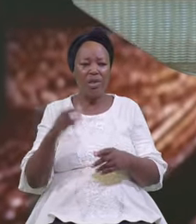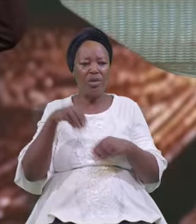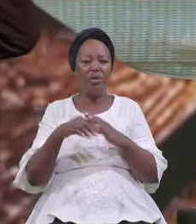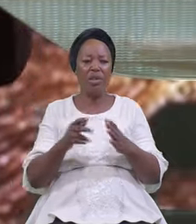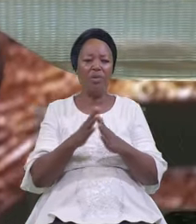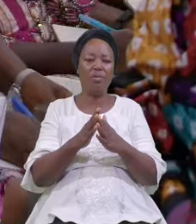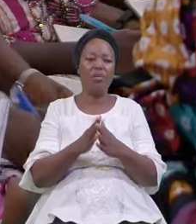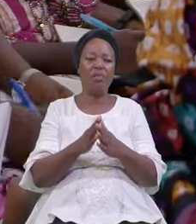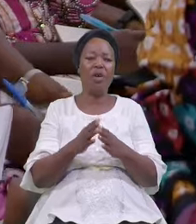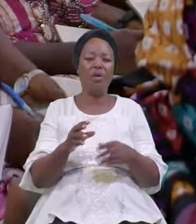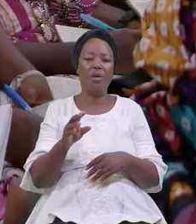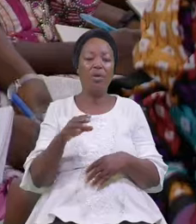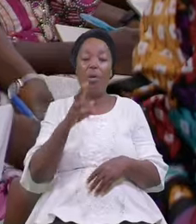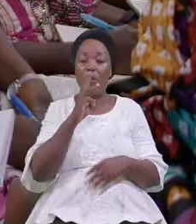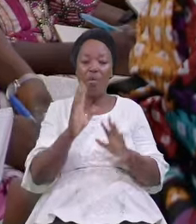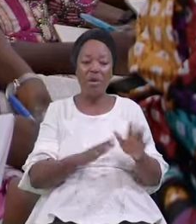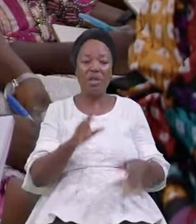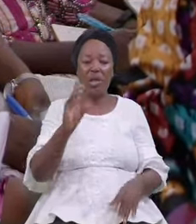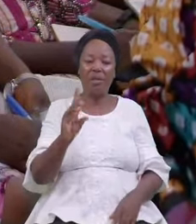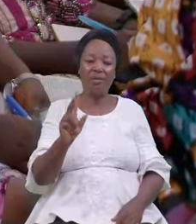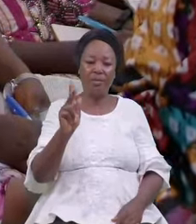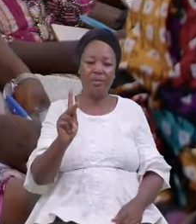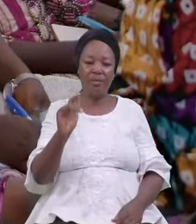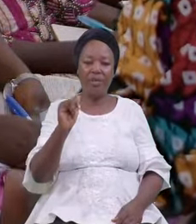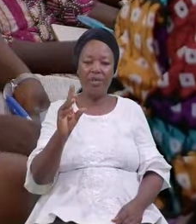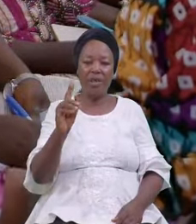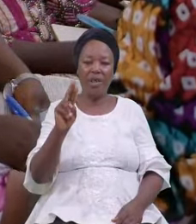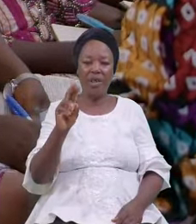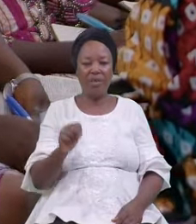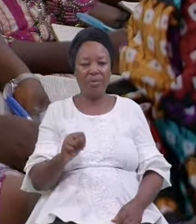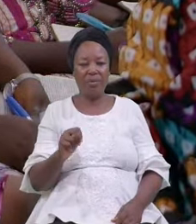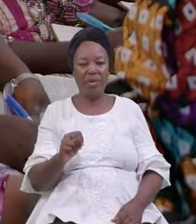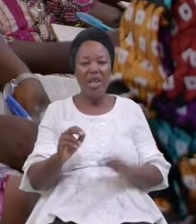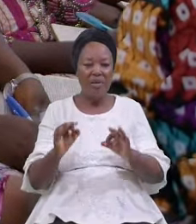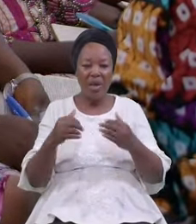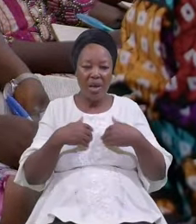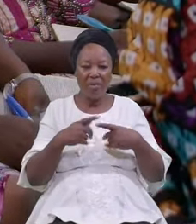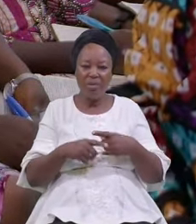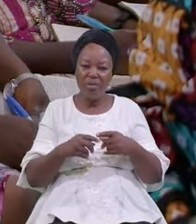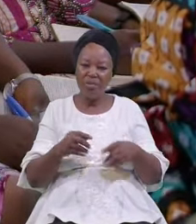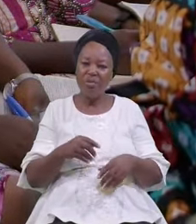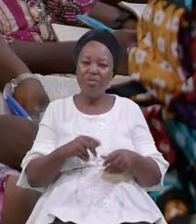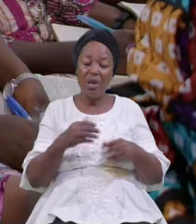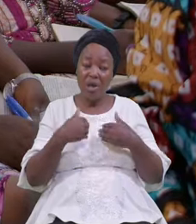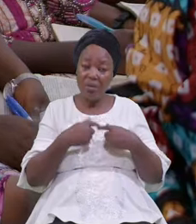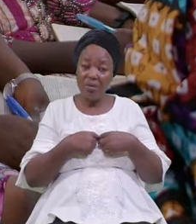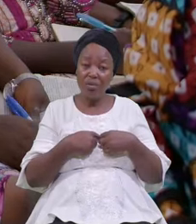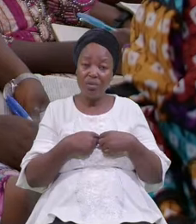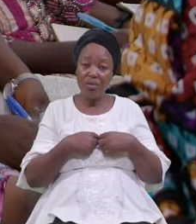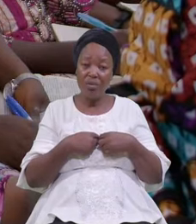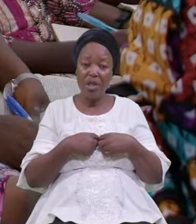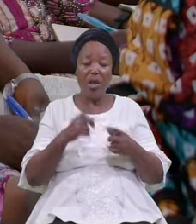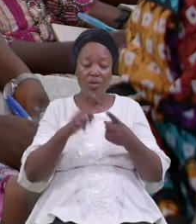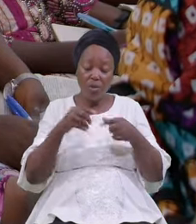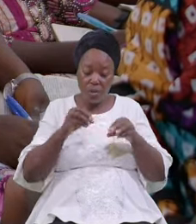us that we're to continue that generous contribution of our time, contribution of